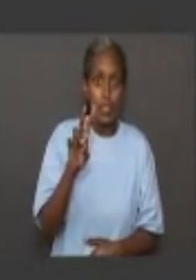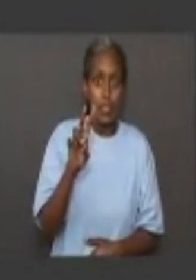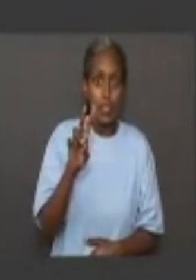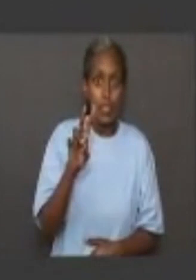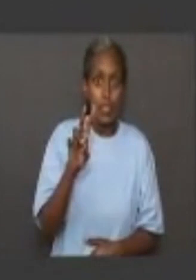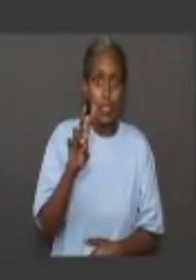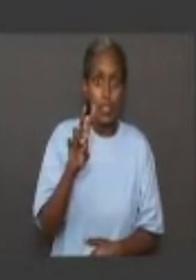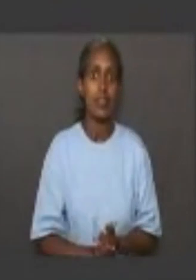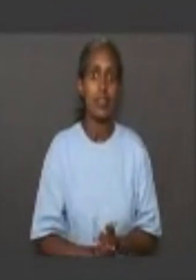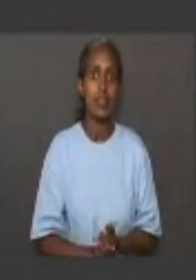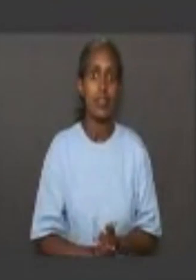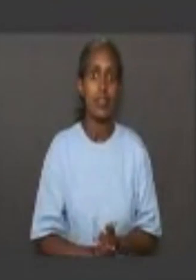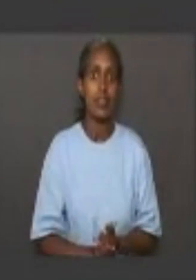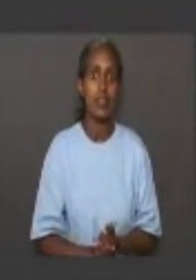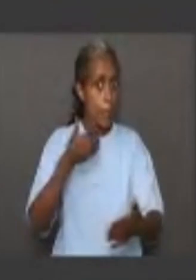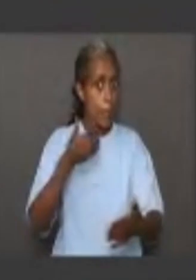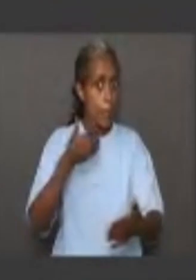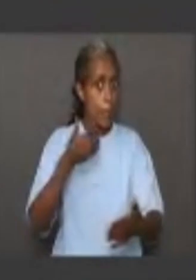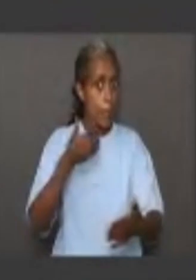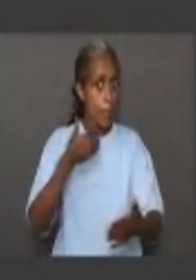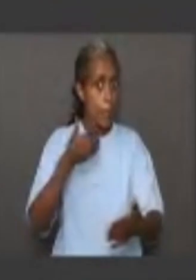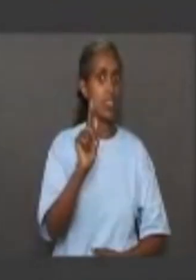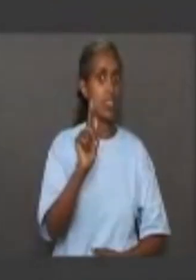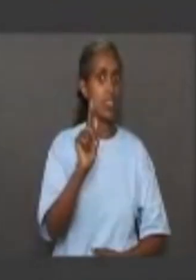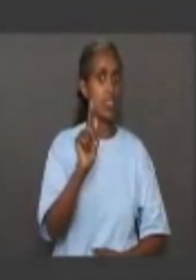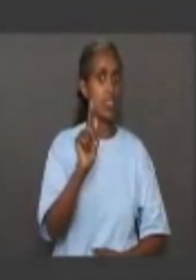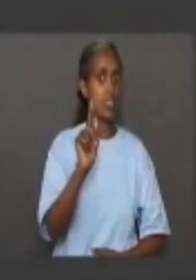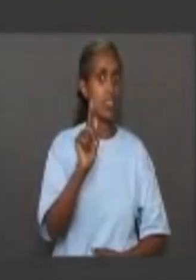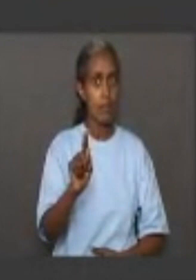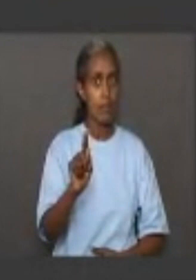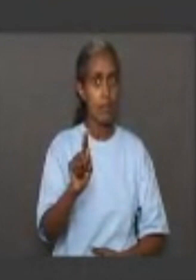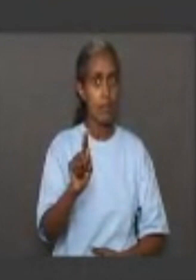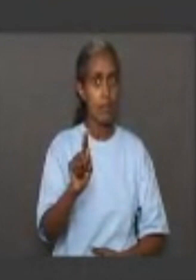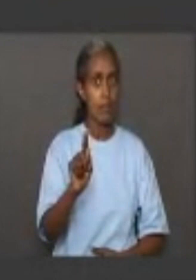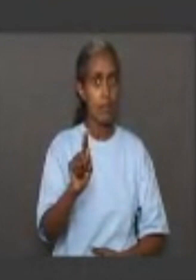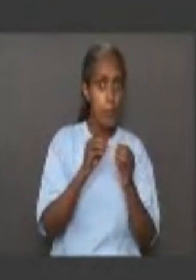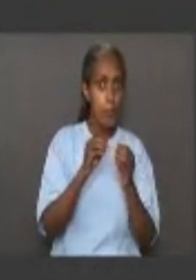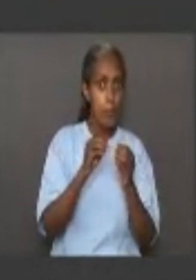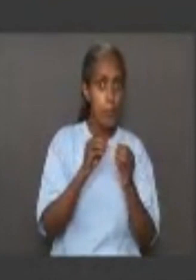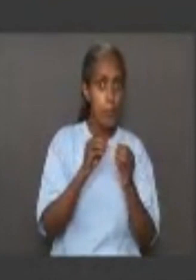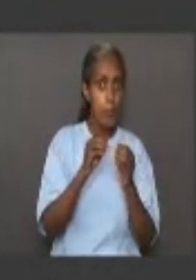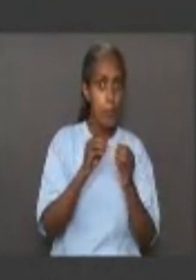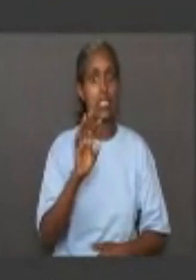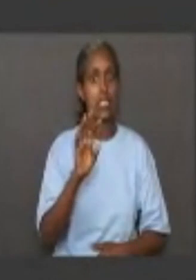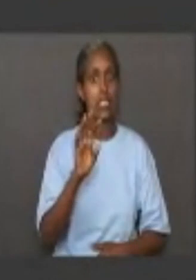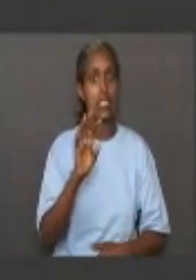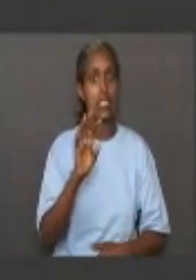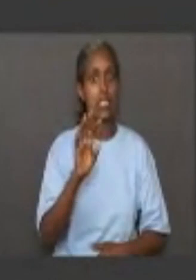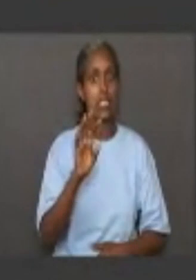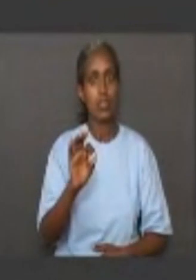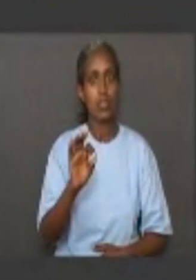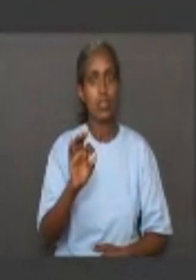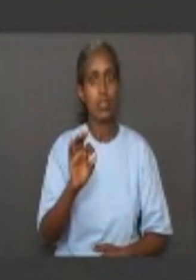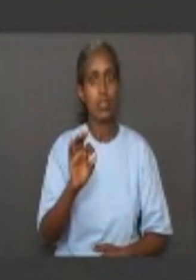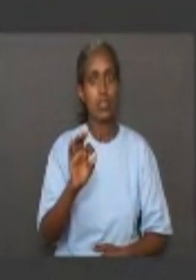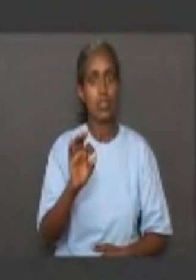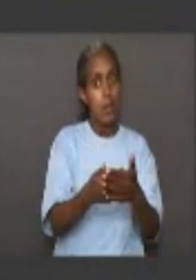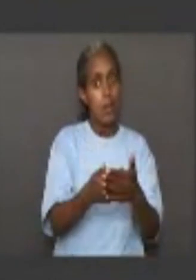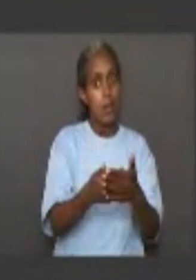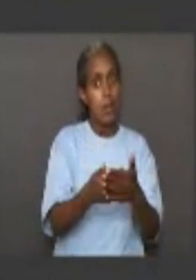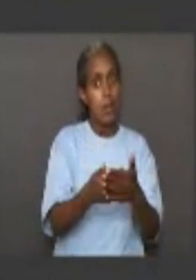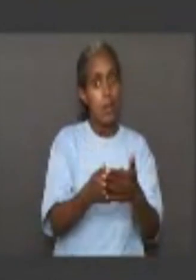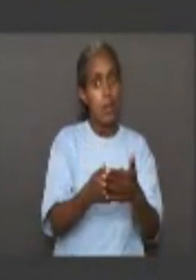27 minus 81 plus 69